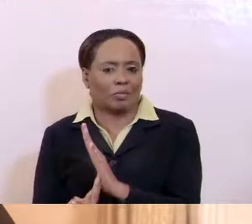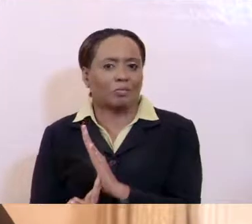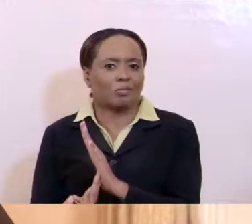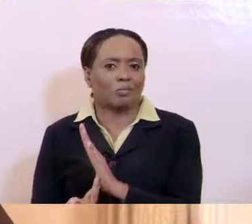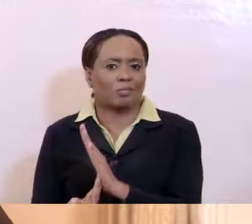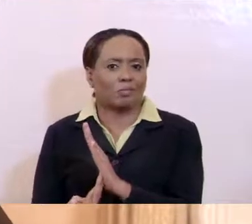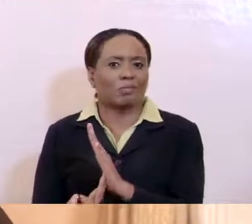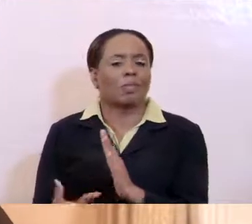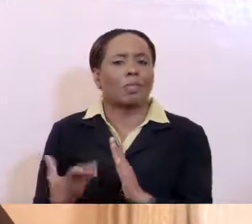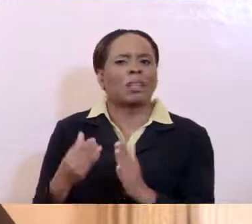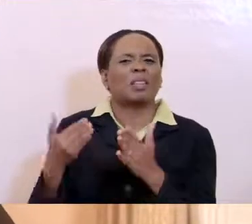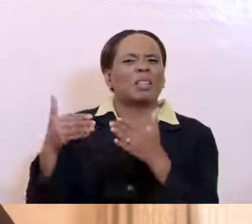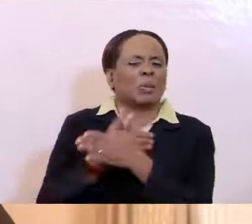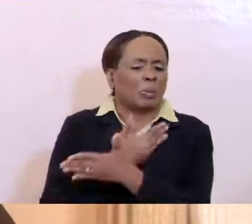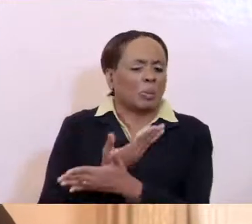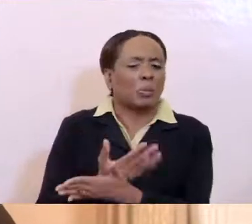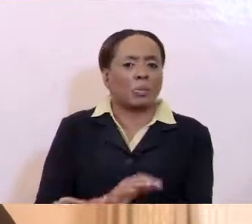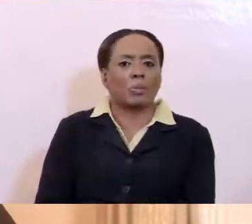into this new phase.